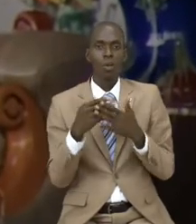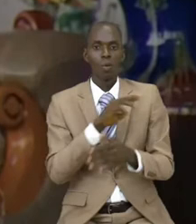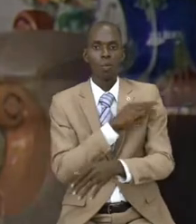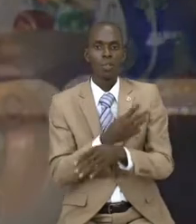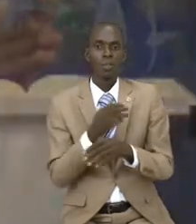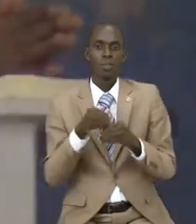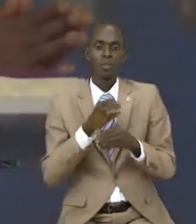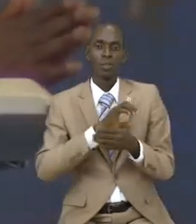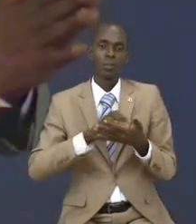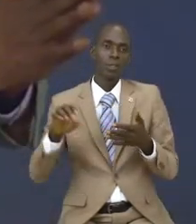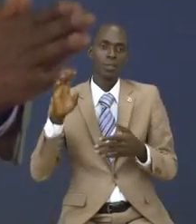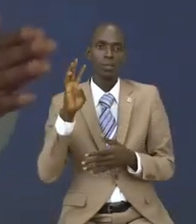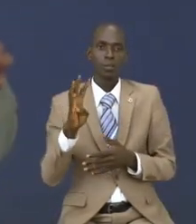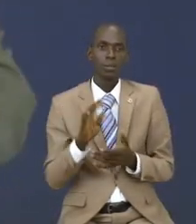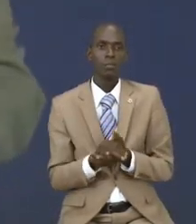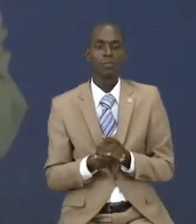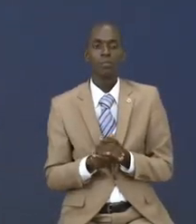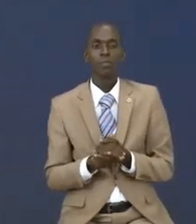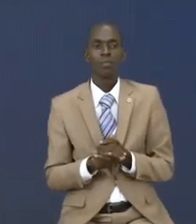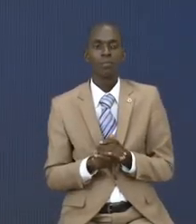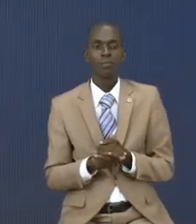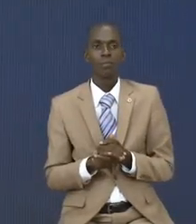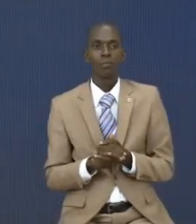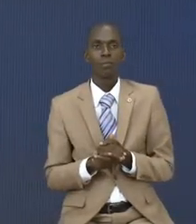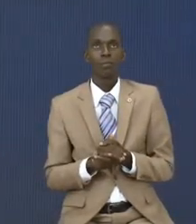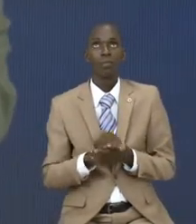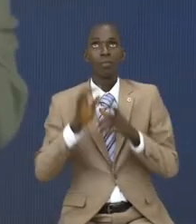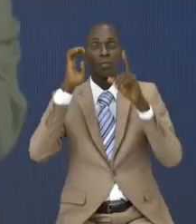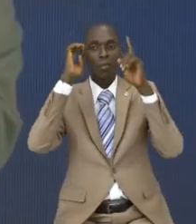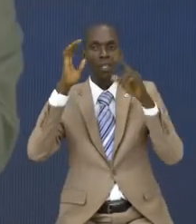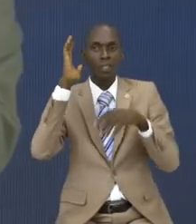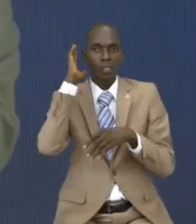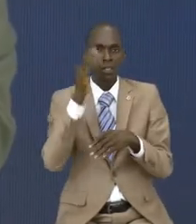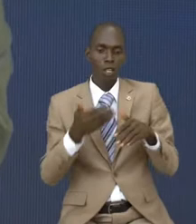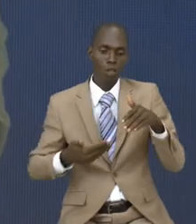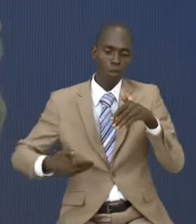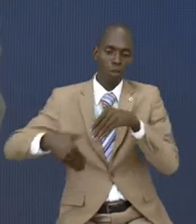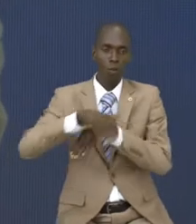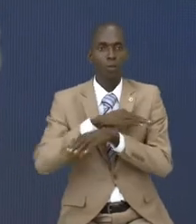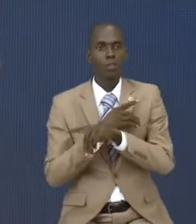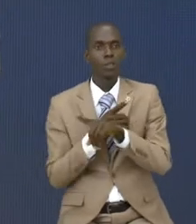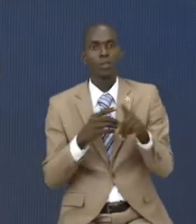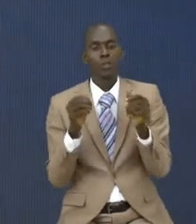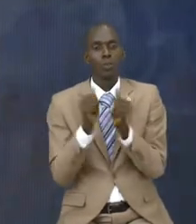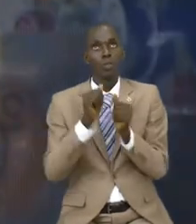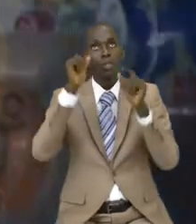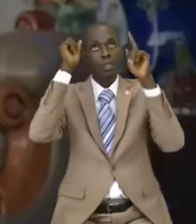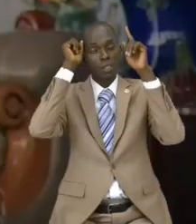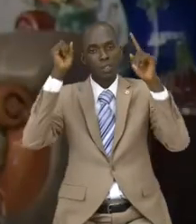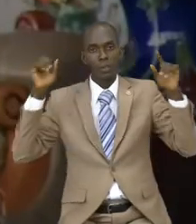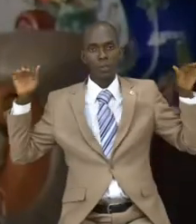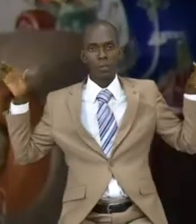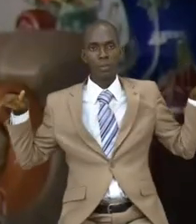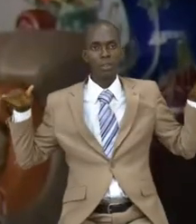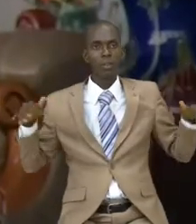in verse 4, he shall cover you with his feathers.